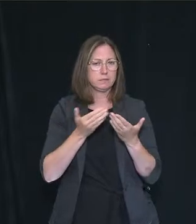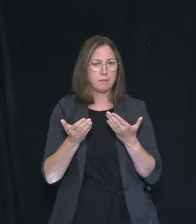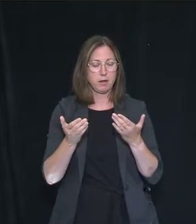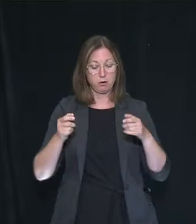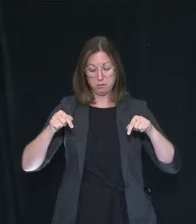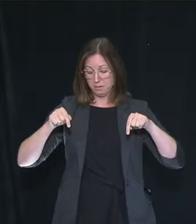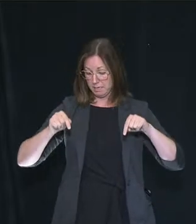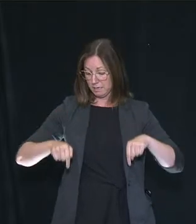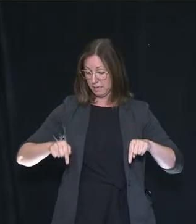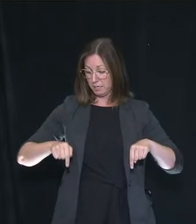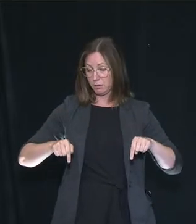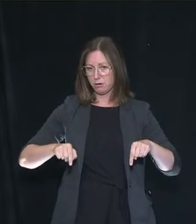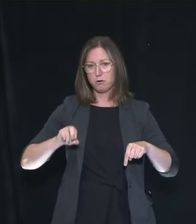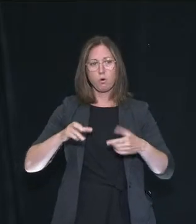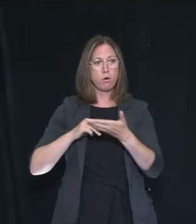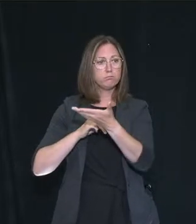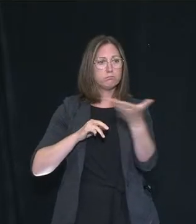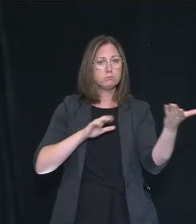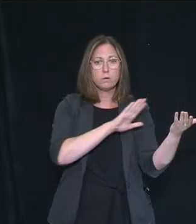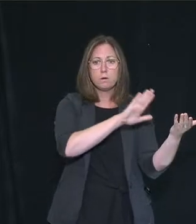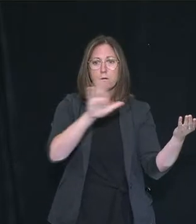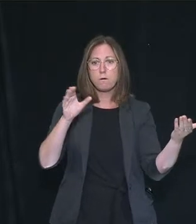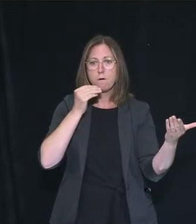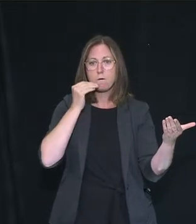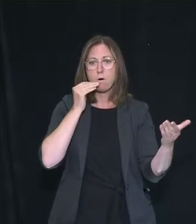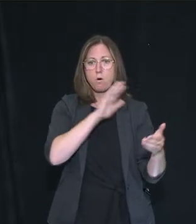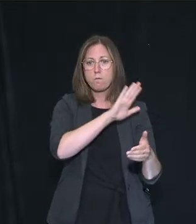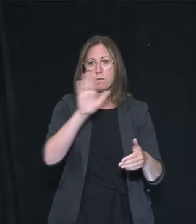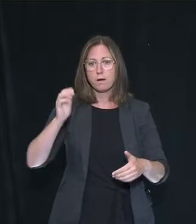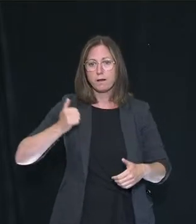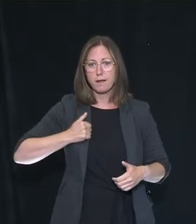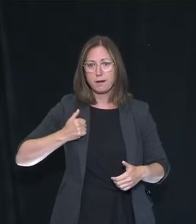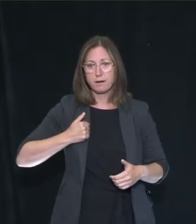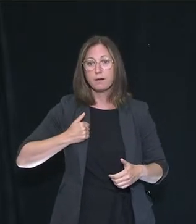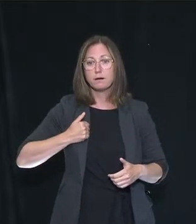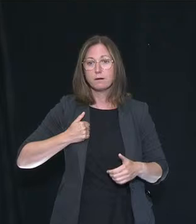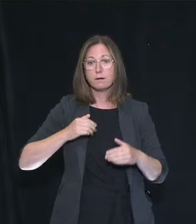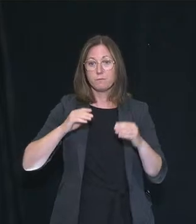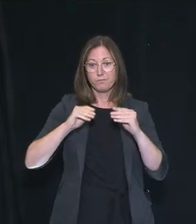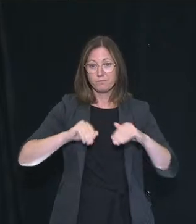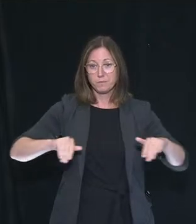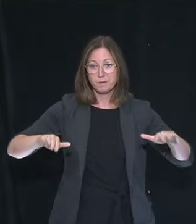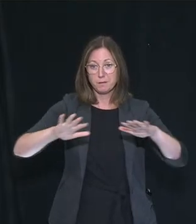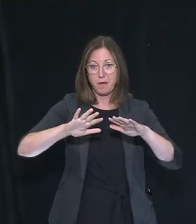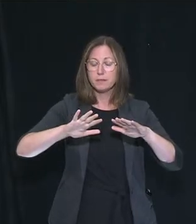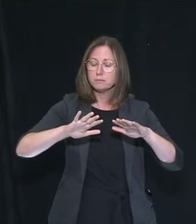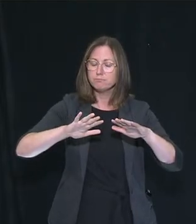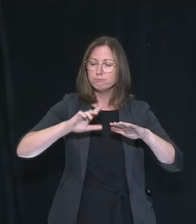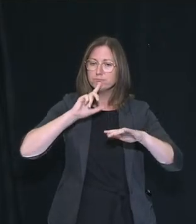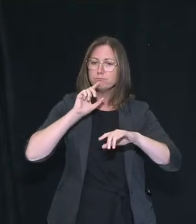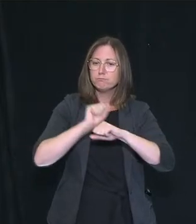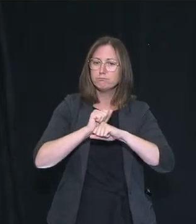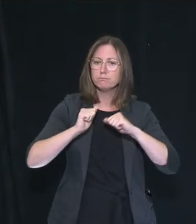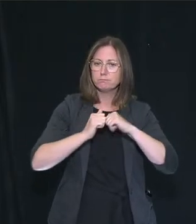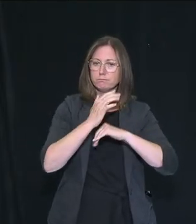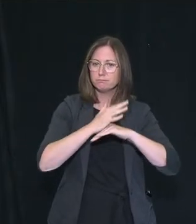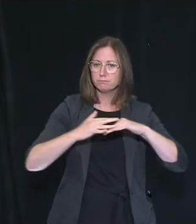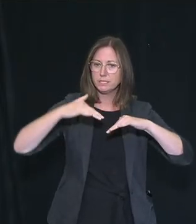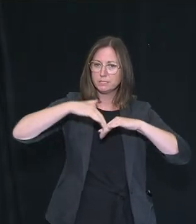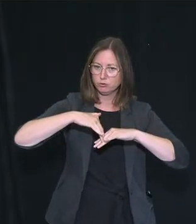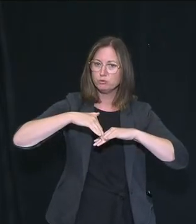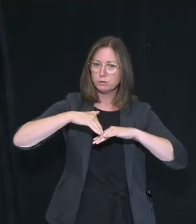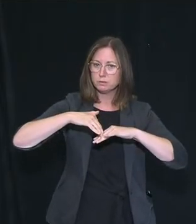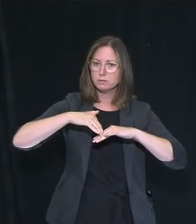the Citadelle or elsewhere in Canada, you are on Indigenous land. It is